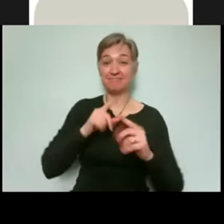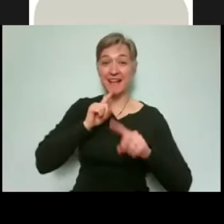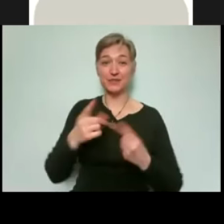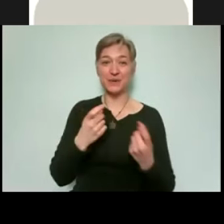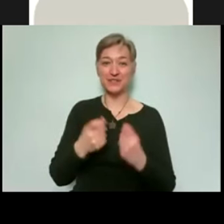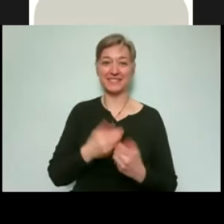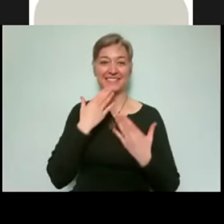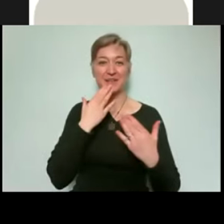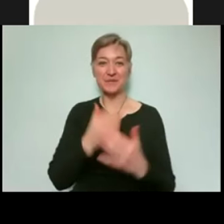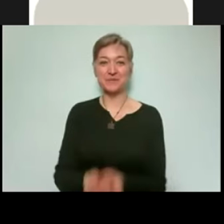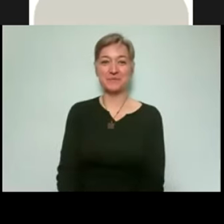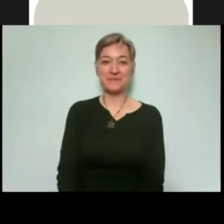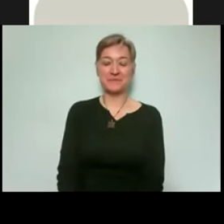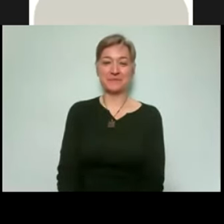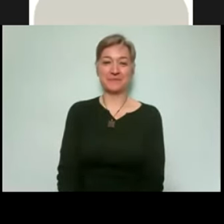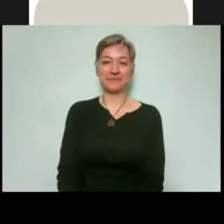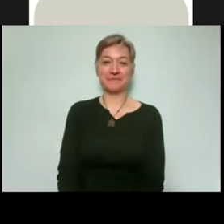Thanks.